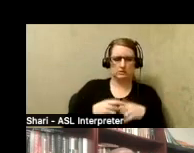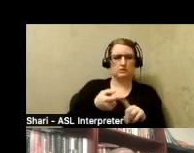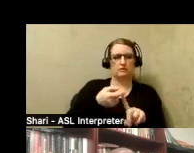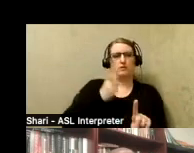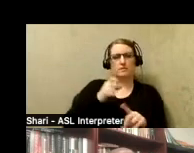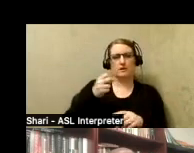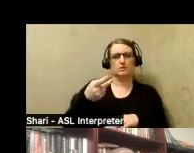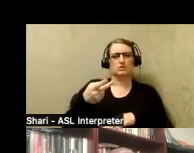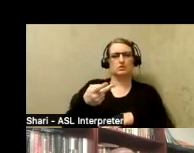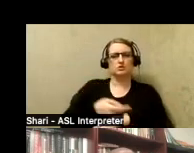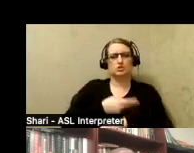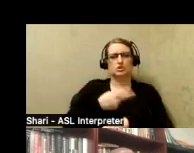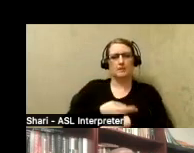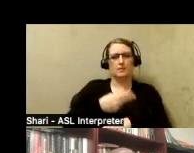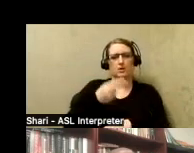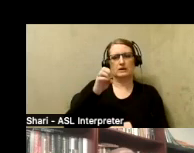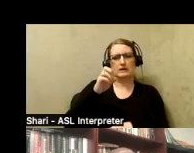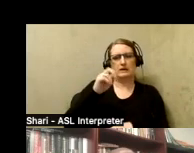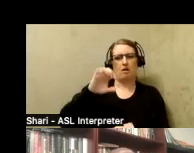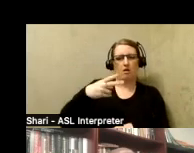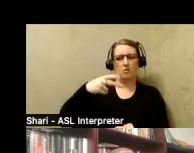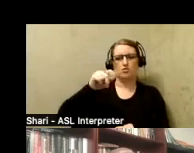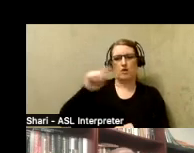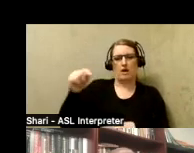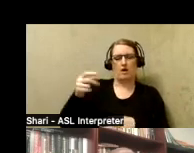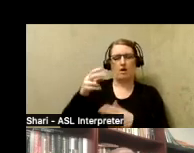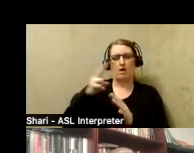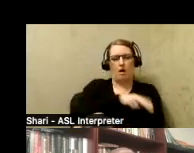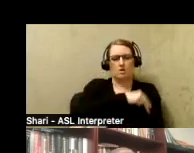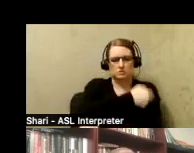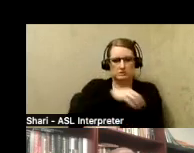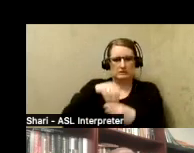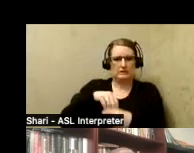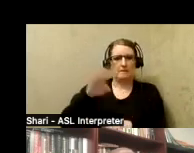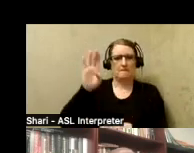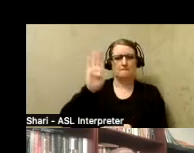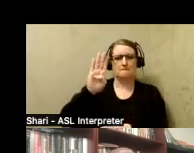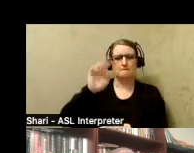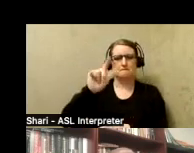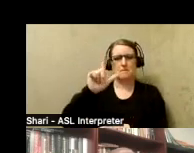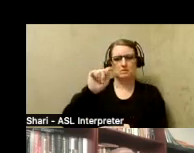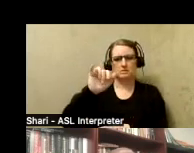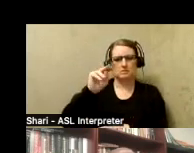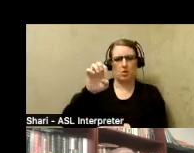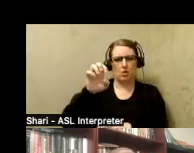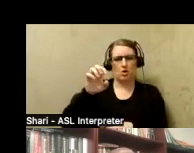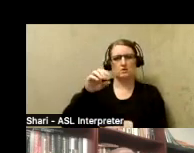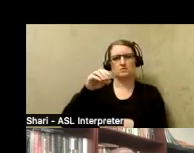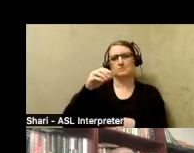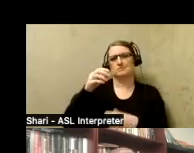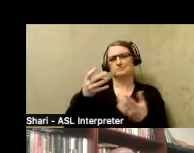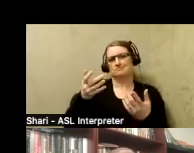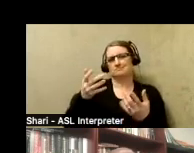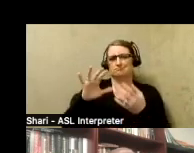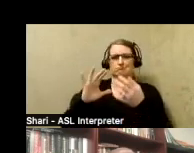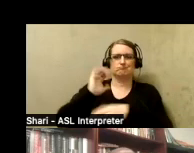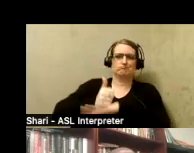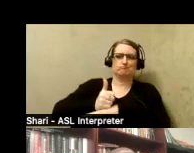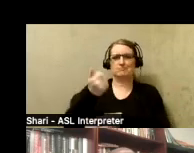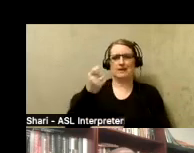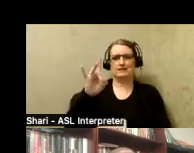Shepherd and Enoch Pratt Hospital in Baltimore, which was founded in 1853, largely,